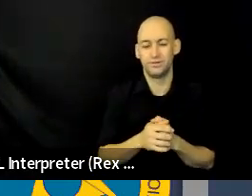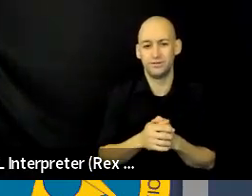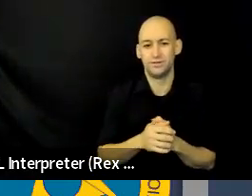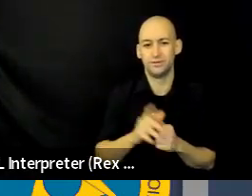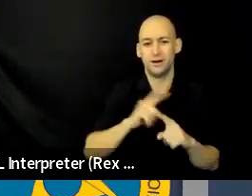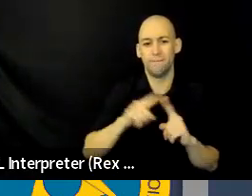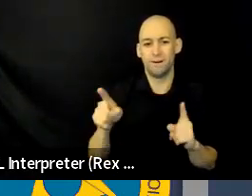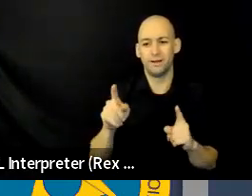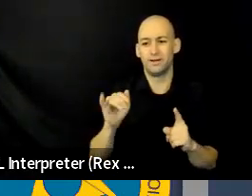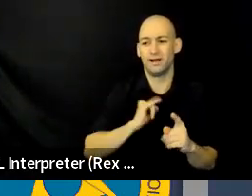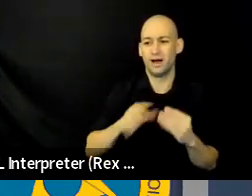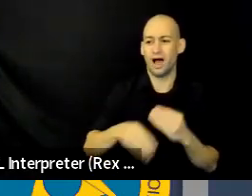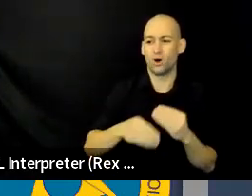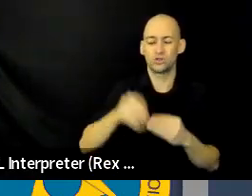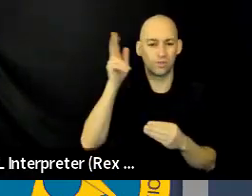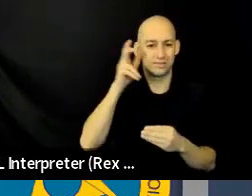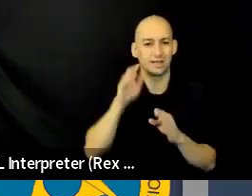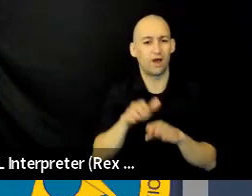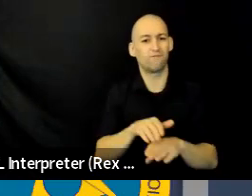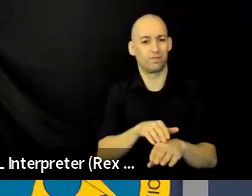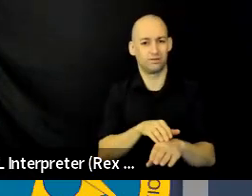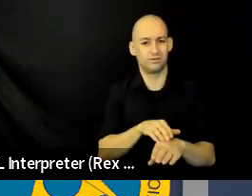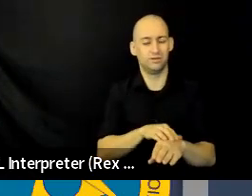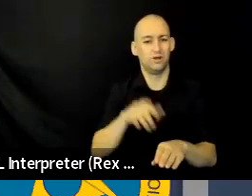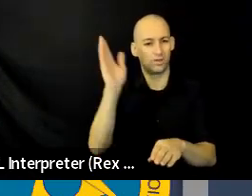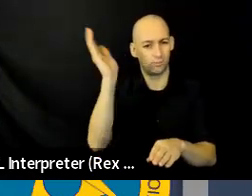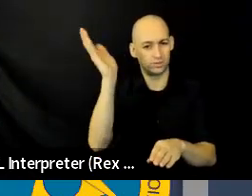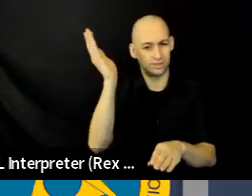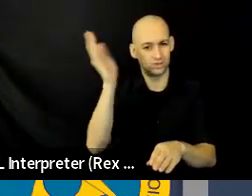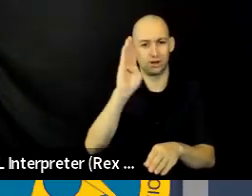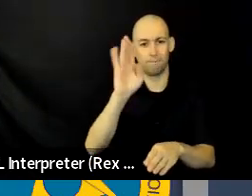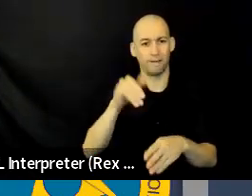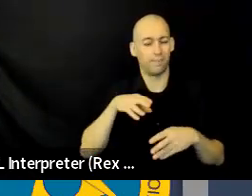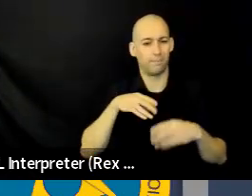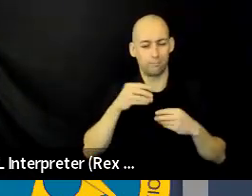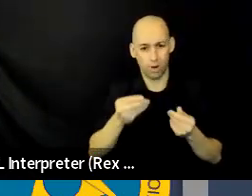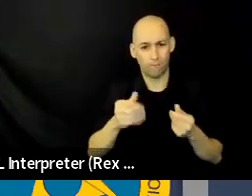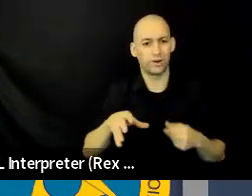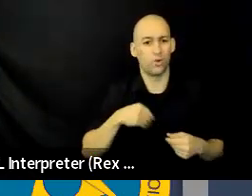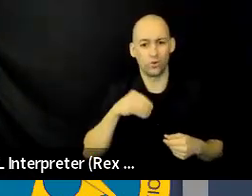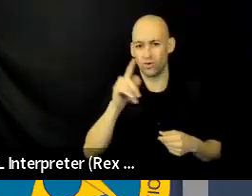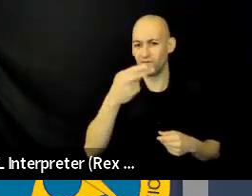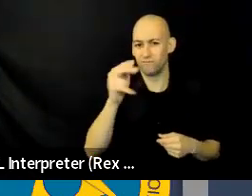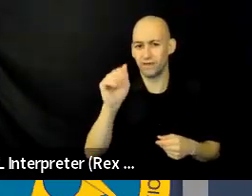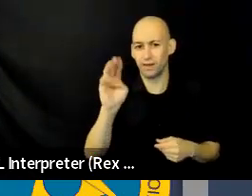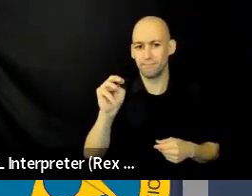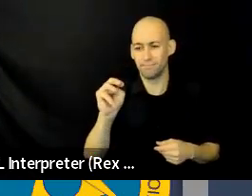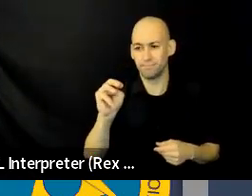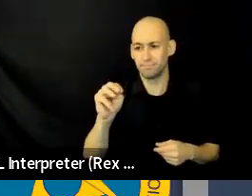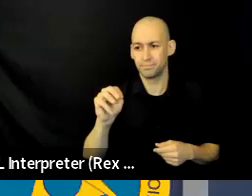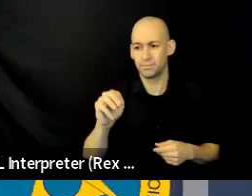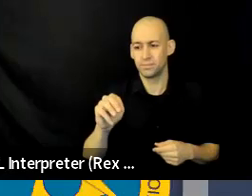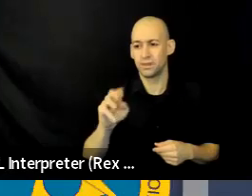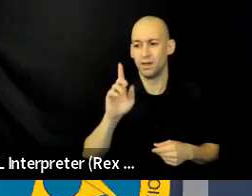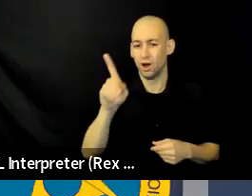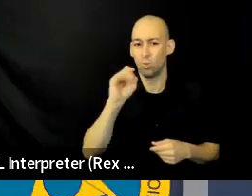But I also listened carefully to the presentation by the property owner, Mr. Pham, who said, among the very last